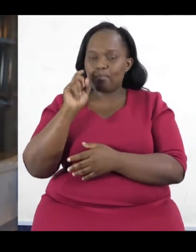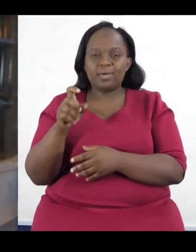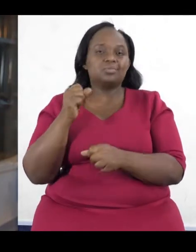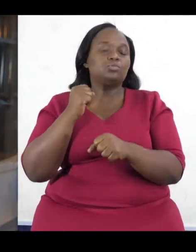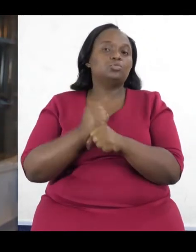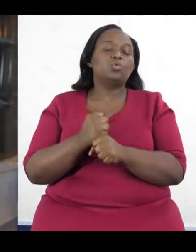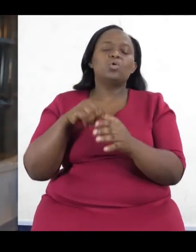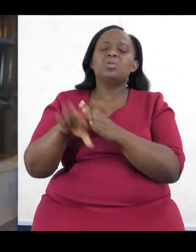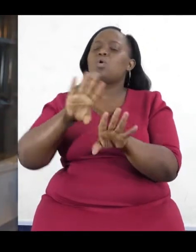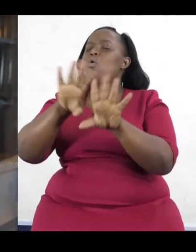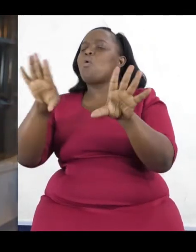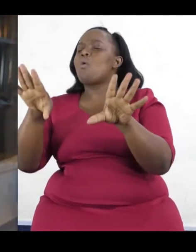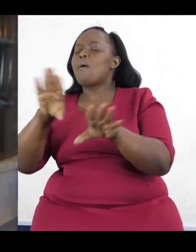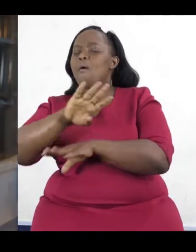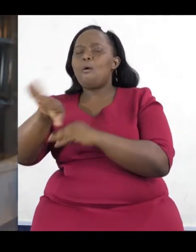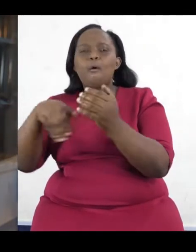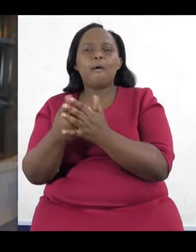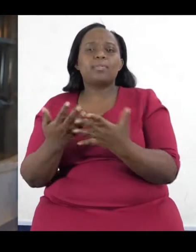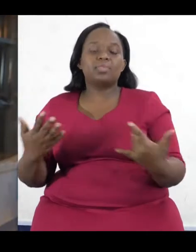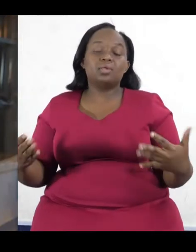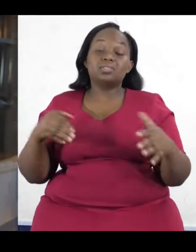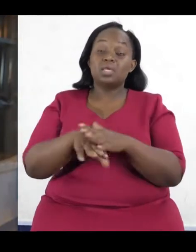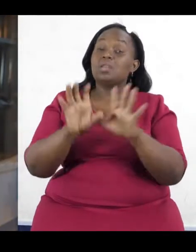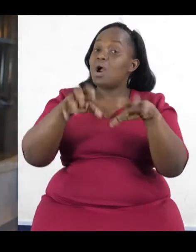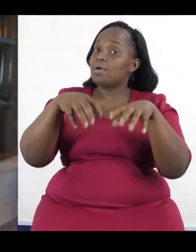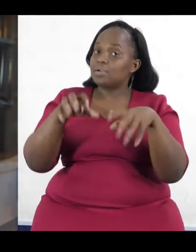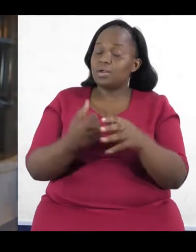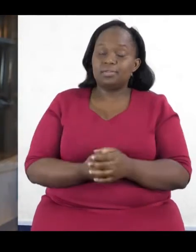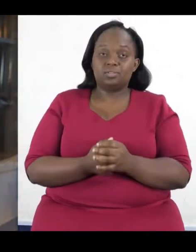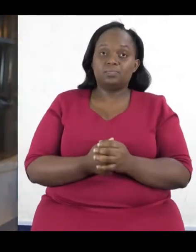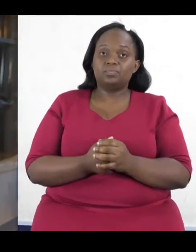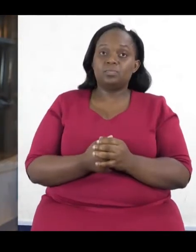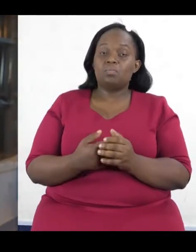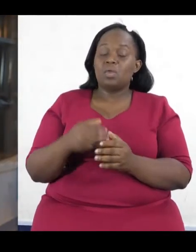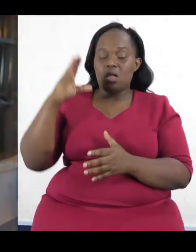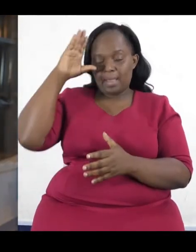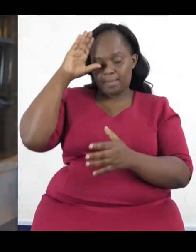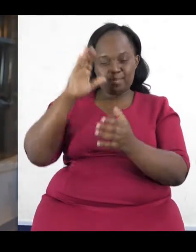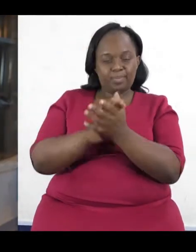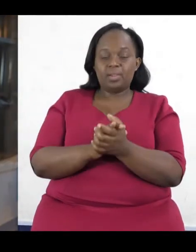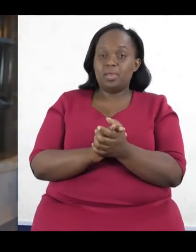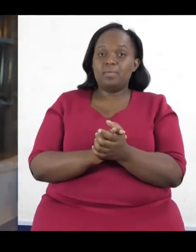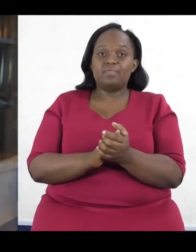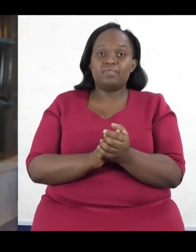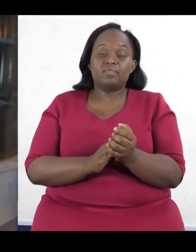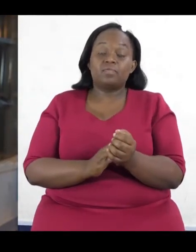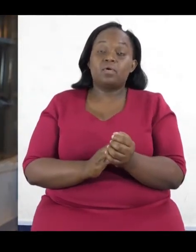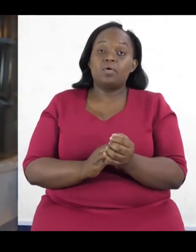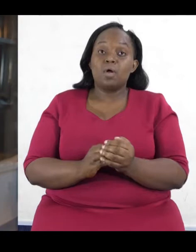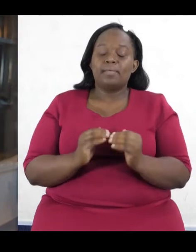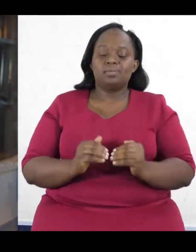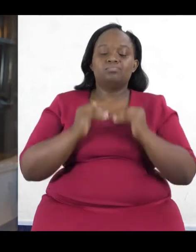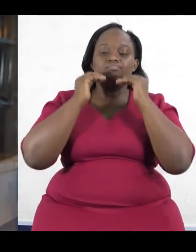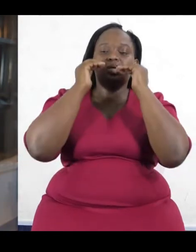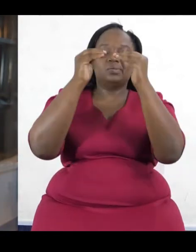to all other aspects of the agricultural product. And by doing so, I believe that we are going to take this country